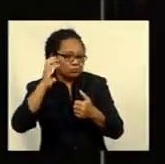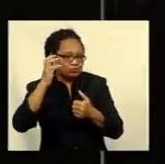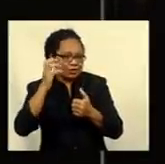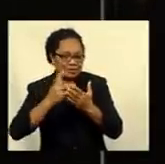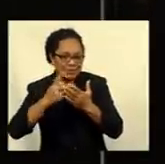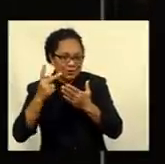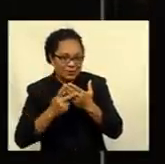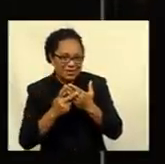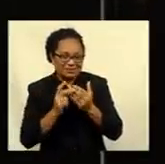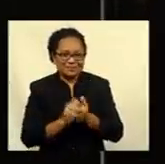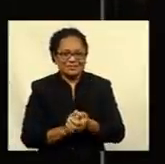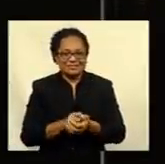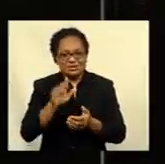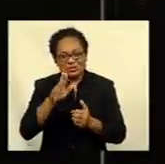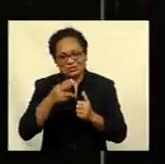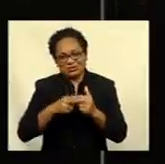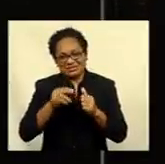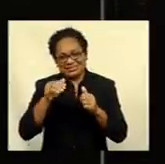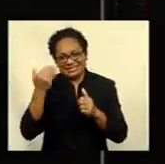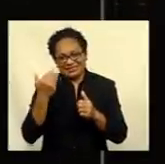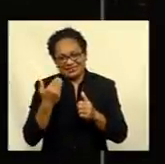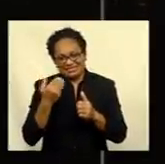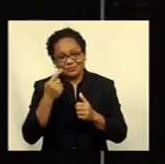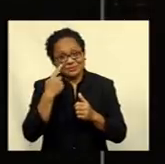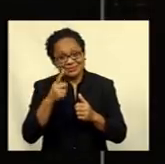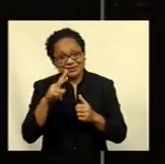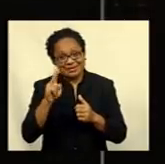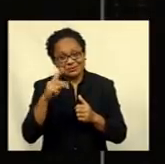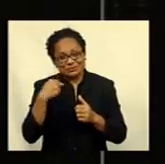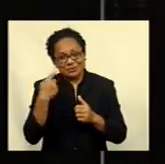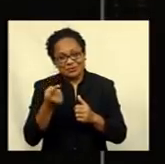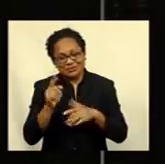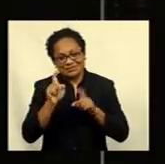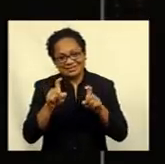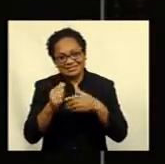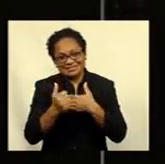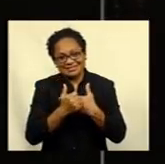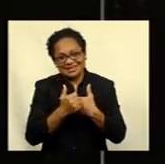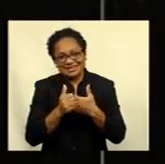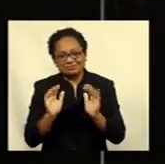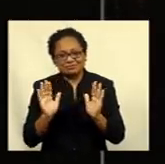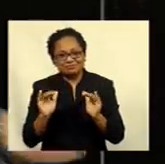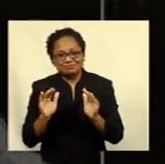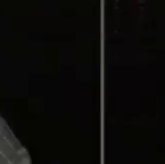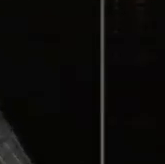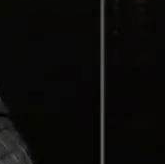That's your news this evening. I'll see you again tomorrow. Until then, stay safe. Modemanda.